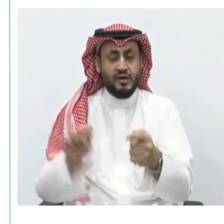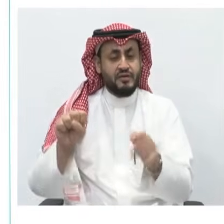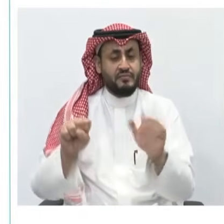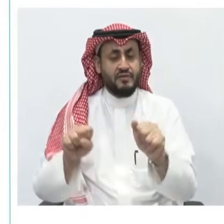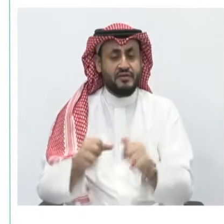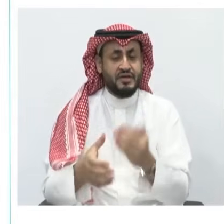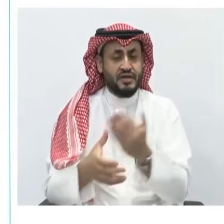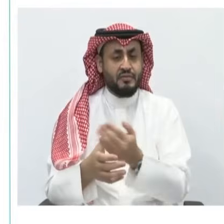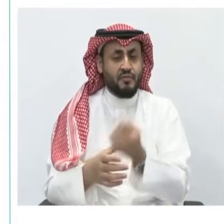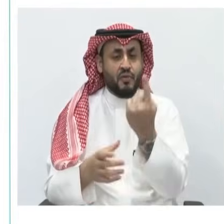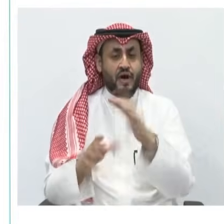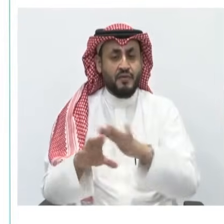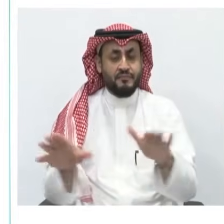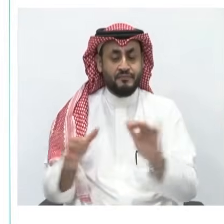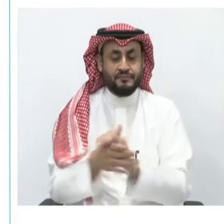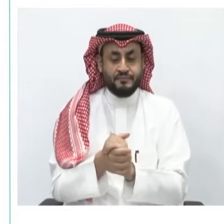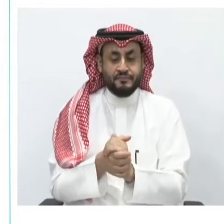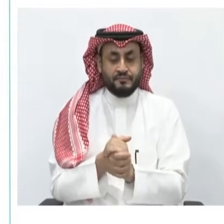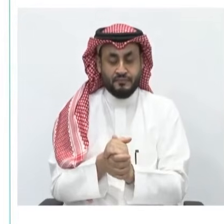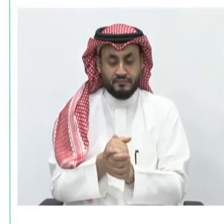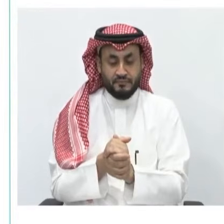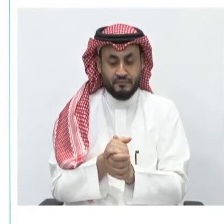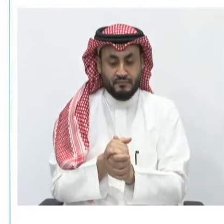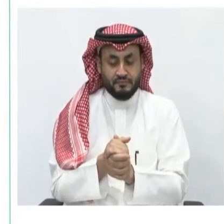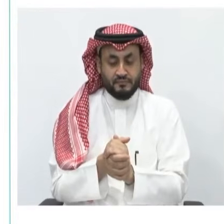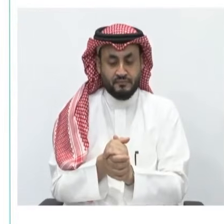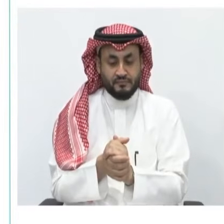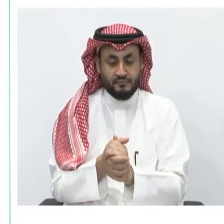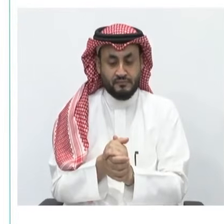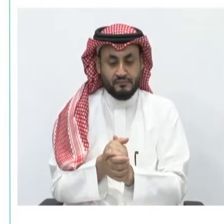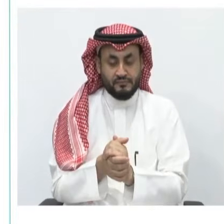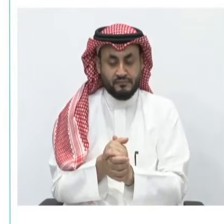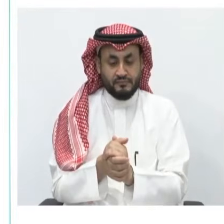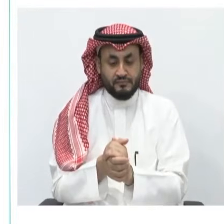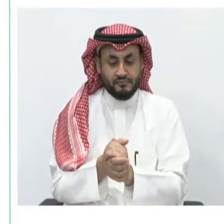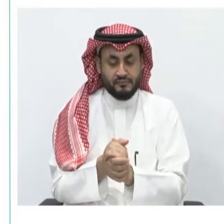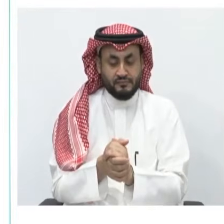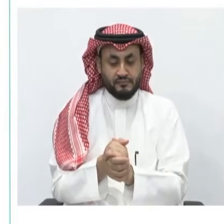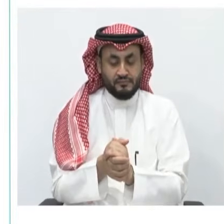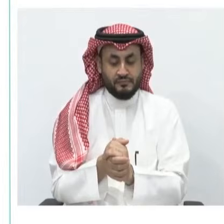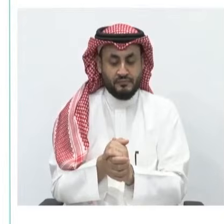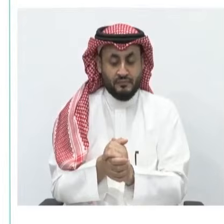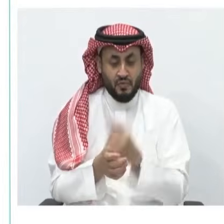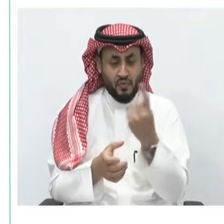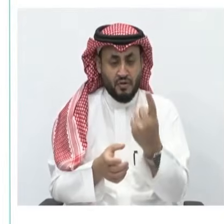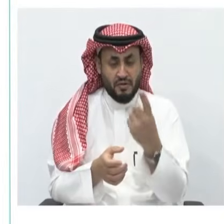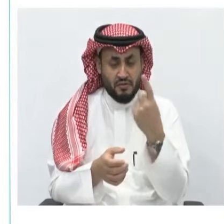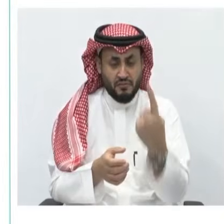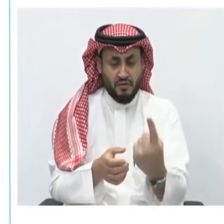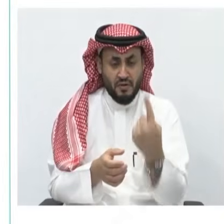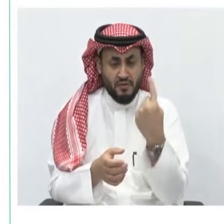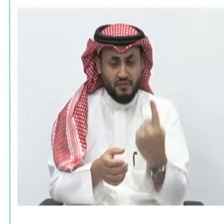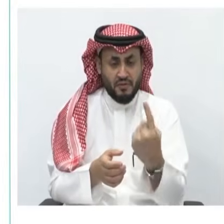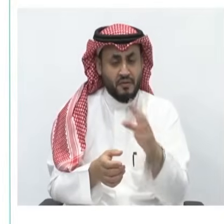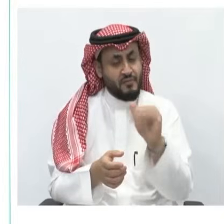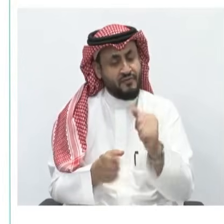no S, no S, no S. Okay? Nose. Okay? Head, mouth. There is no